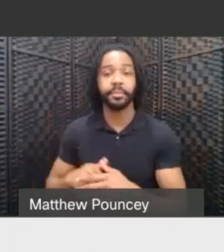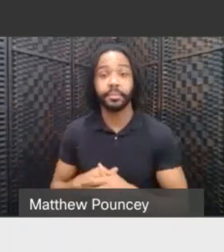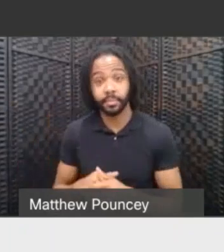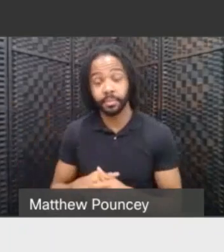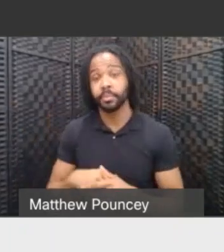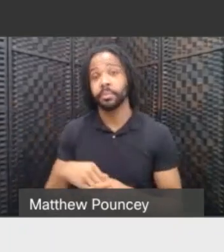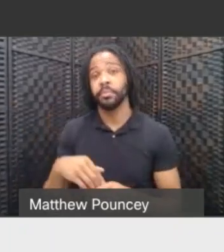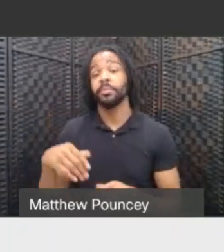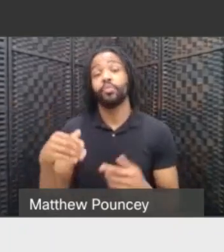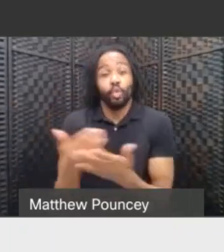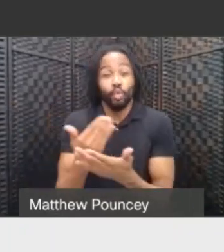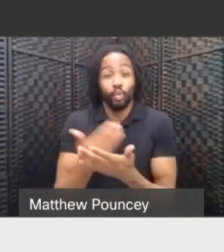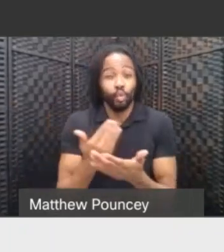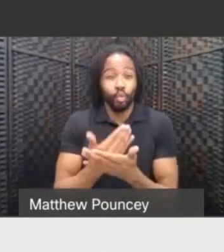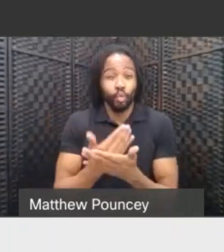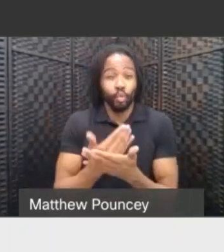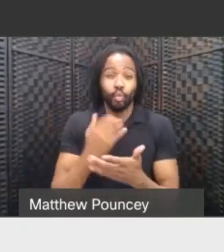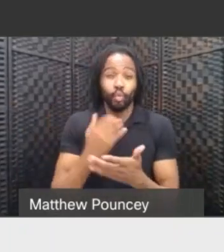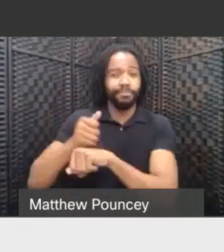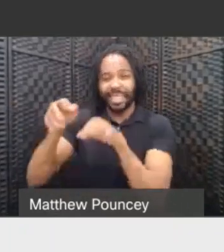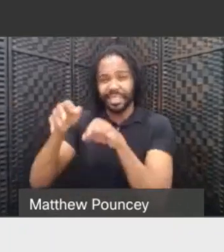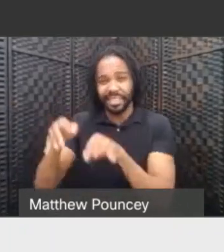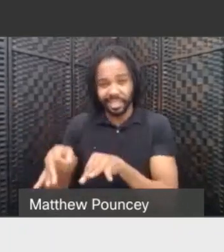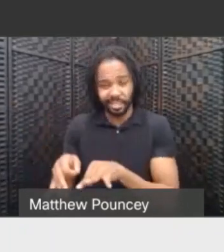by these new definitions,